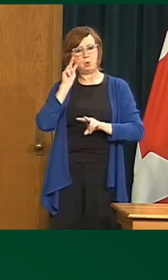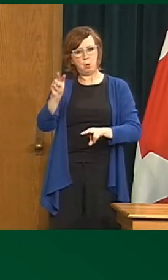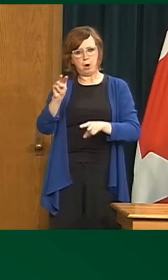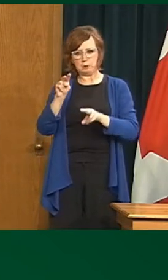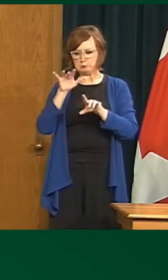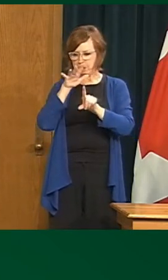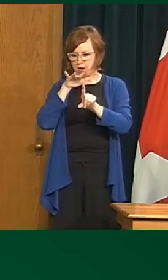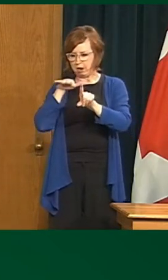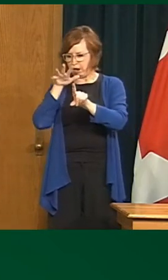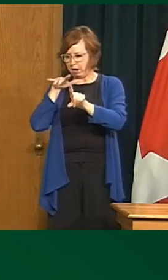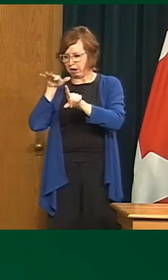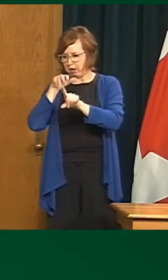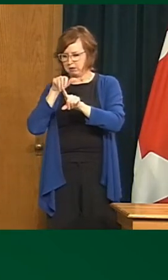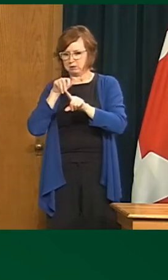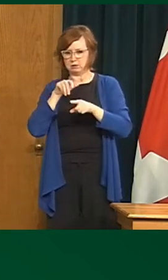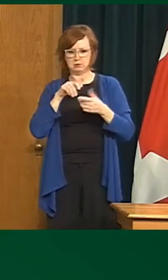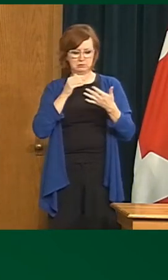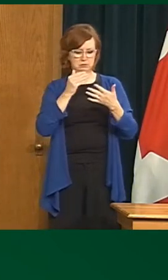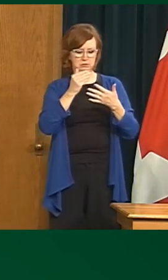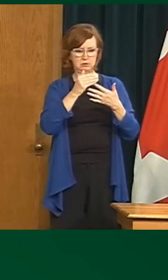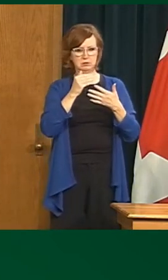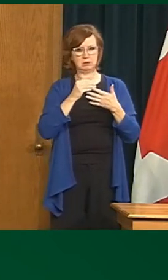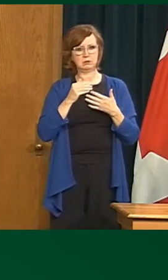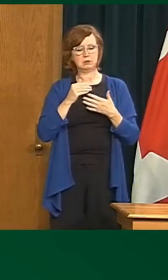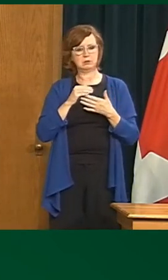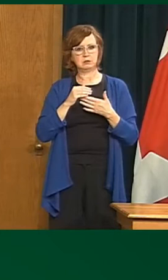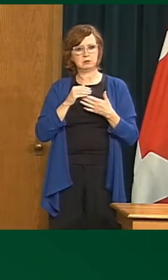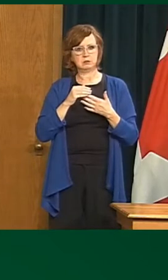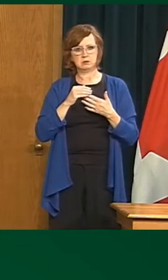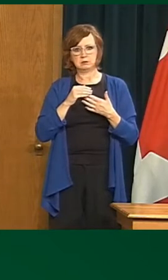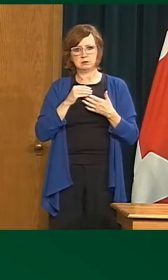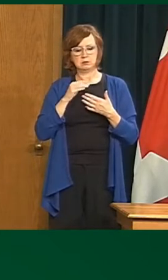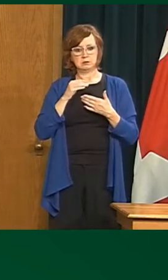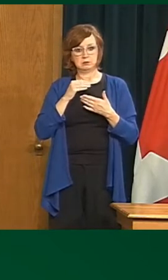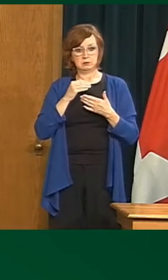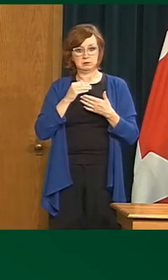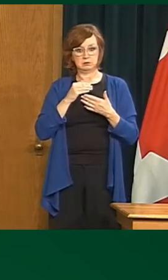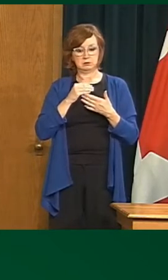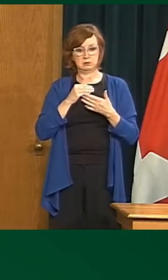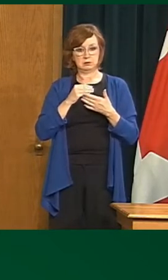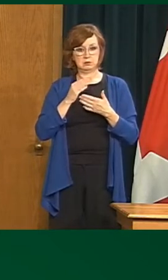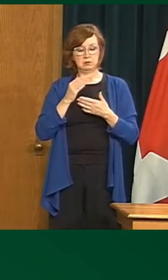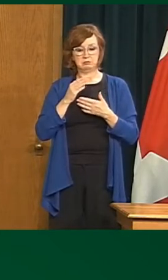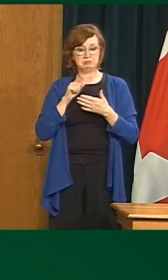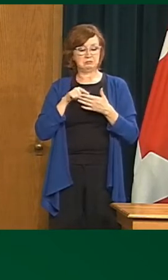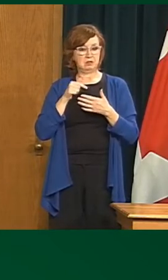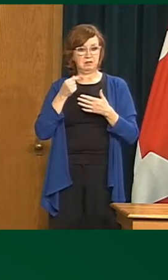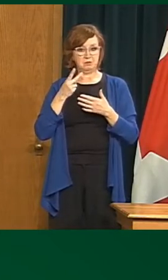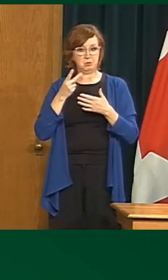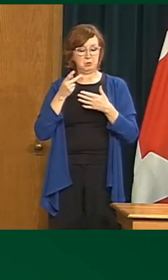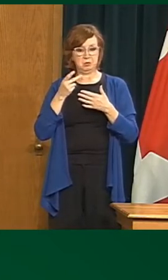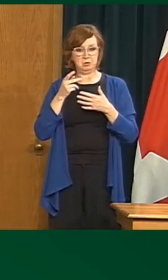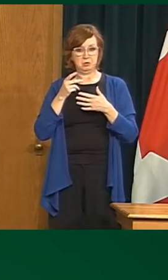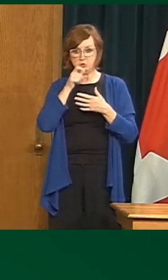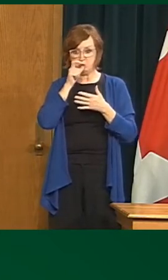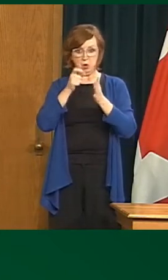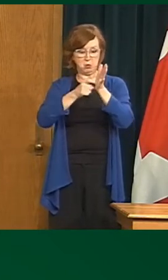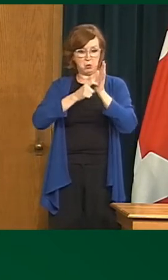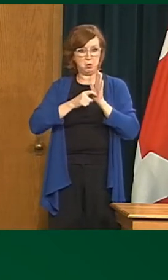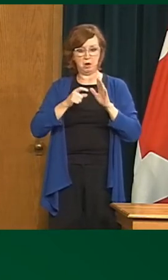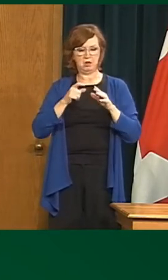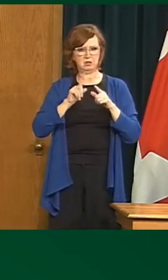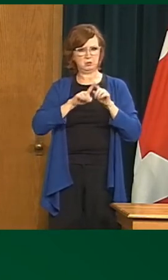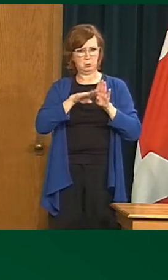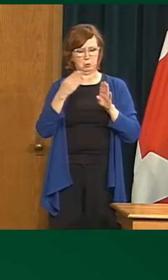there are non-essential retail and some personal services that will open. And it is critical that we are able to see